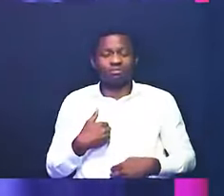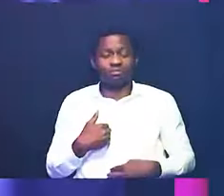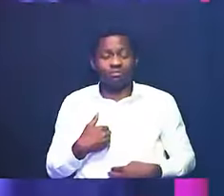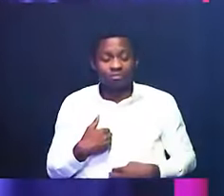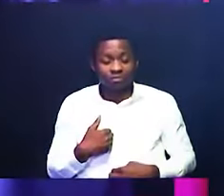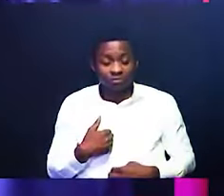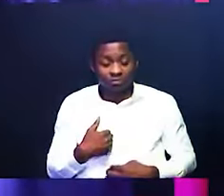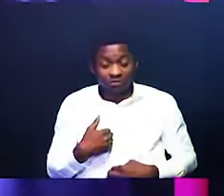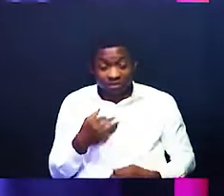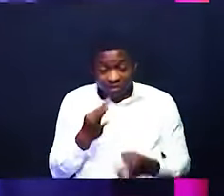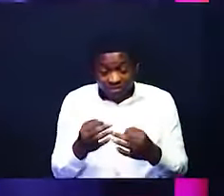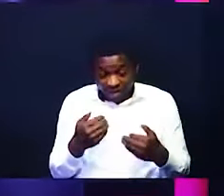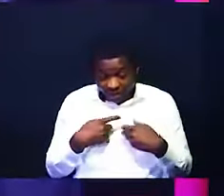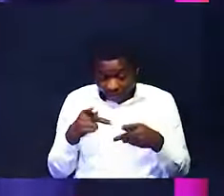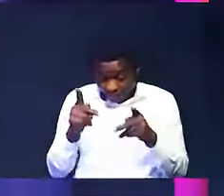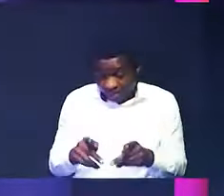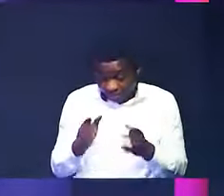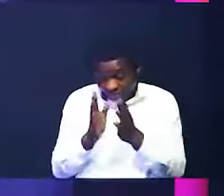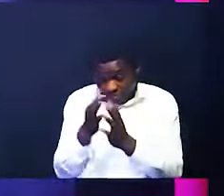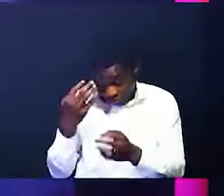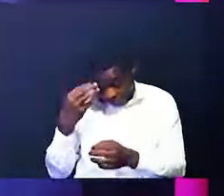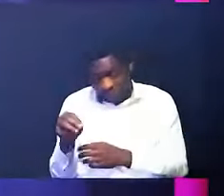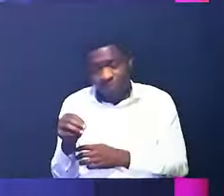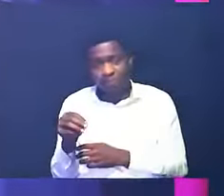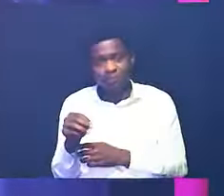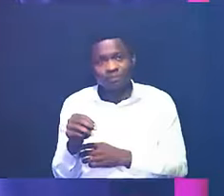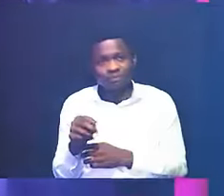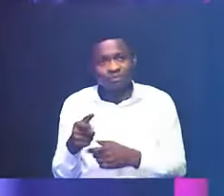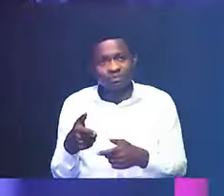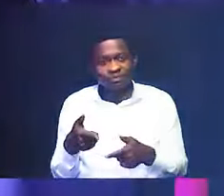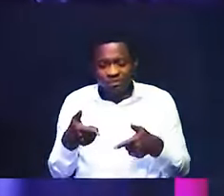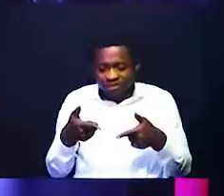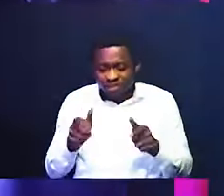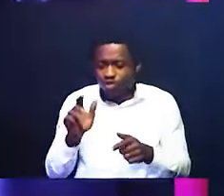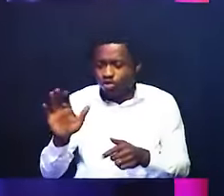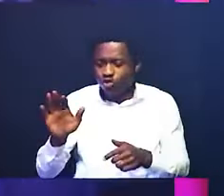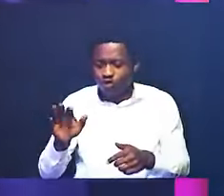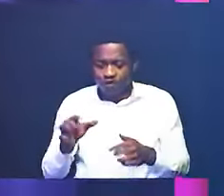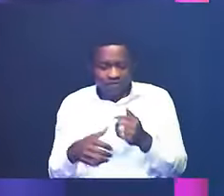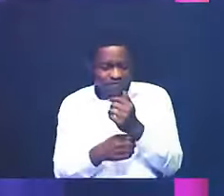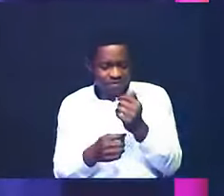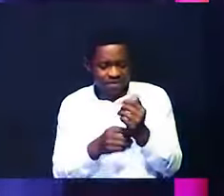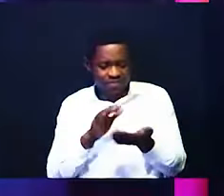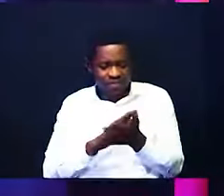miya jeno efri owuomua. Let their flesh be renewed